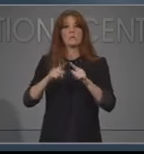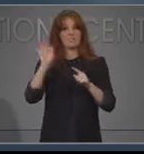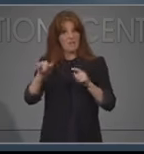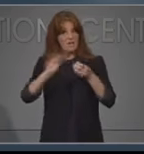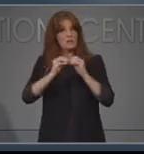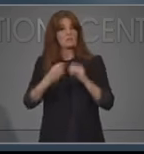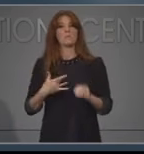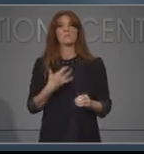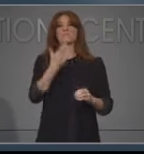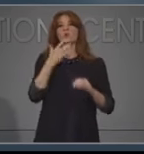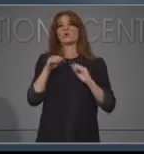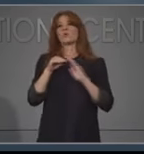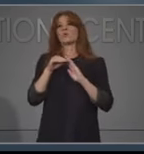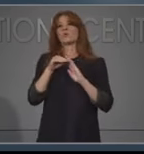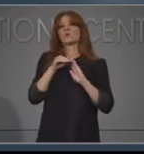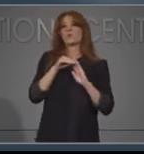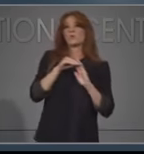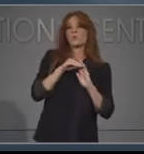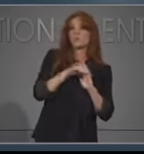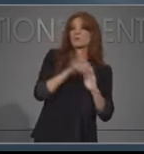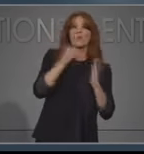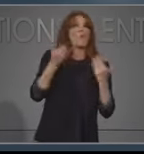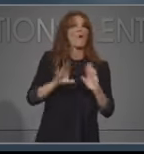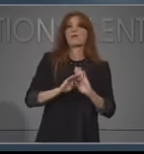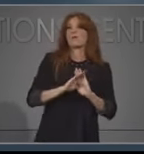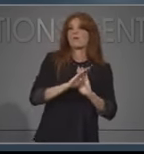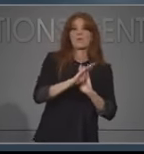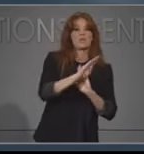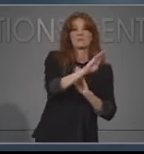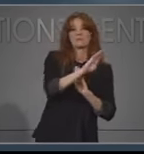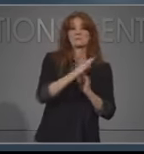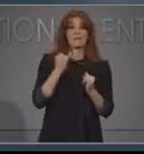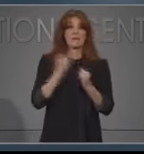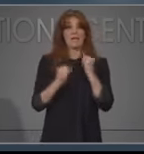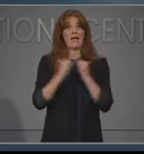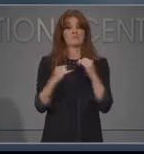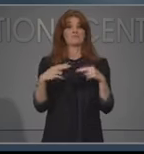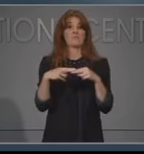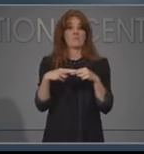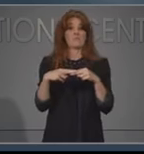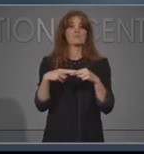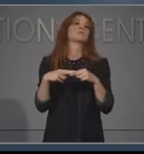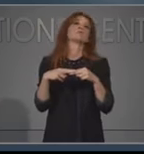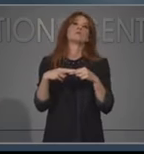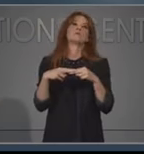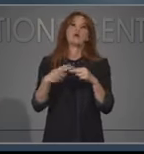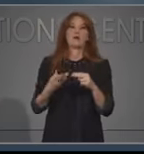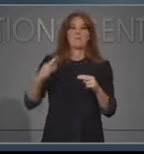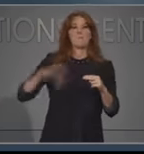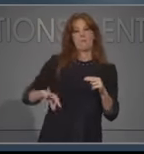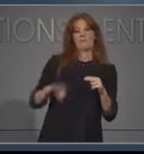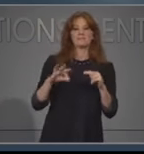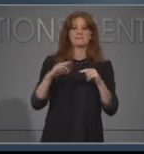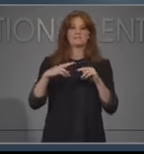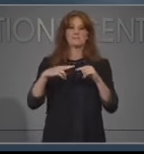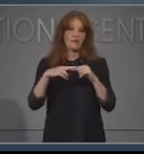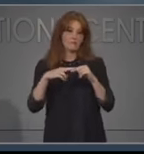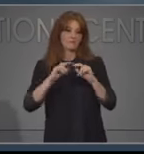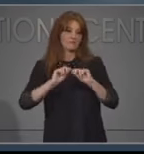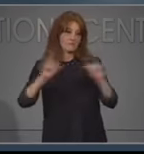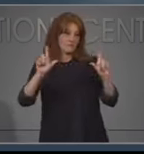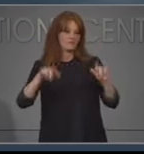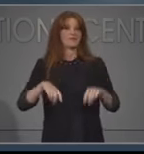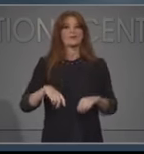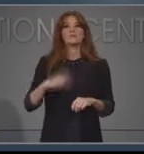number declining, not increasing. All right, our last graph for today is an extra bonus graph providing an update on